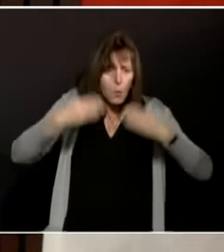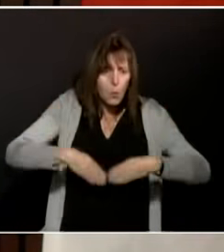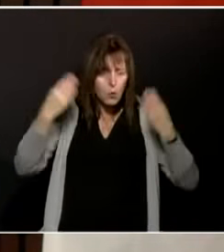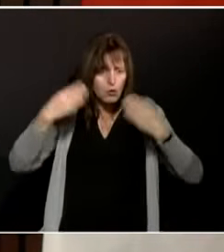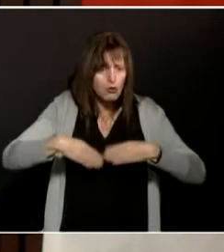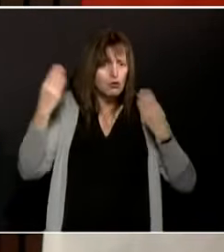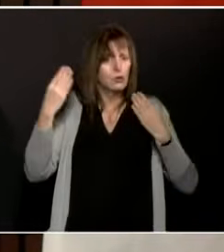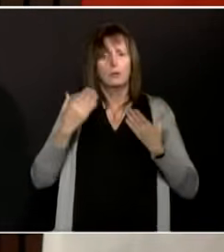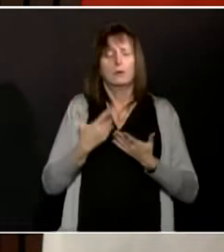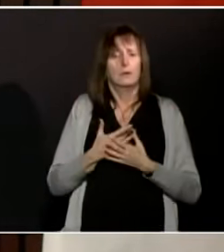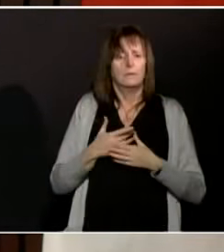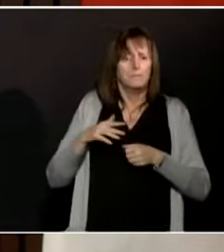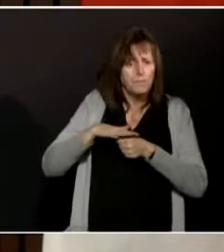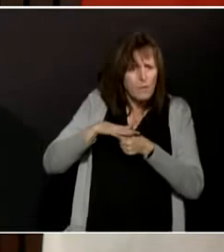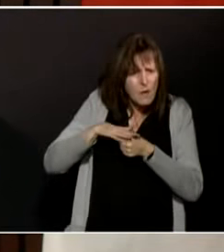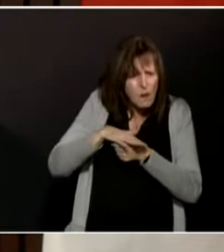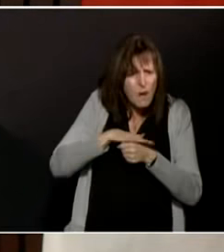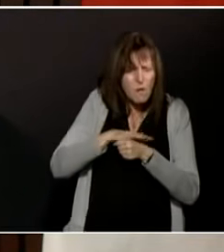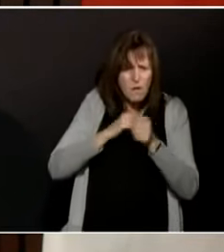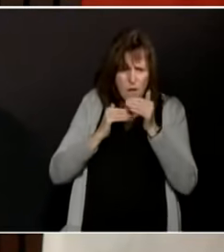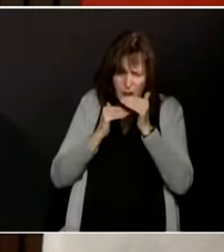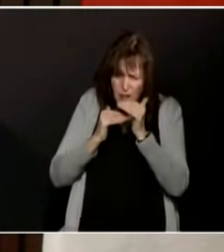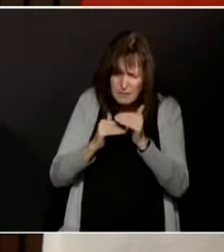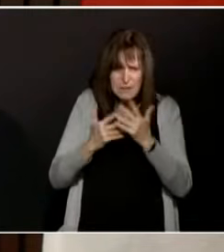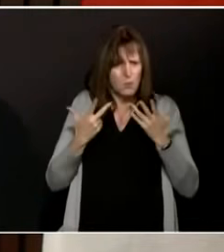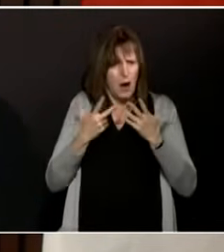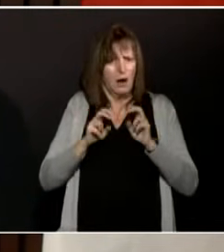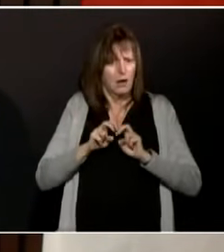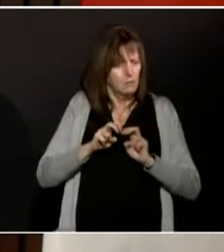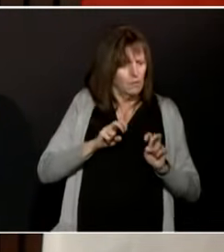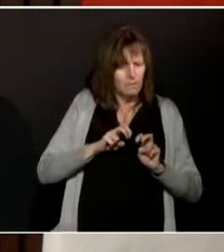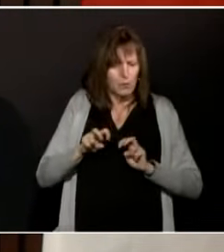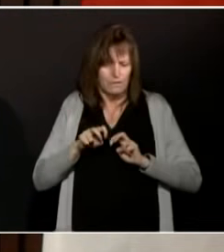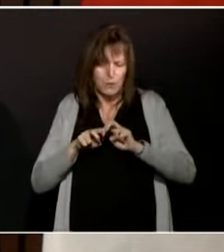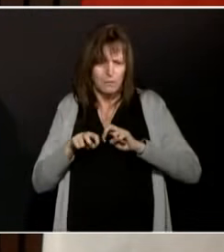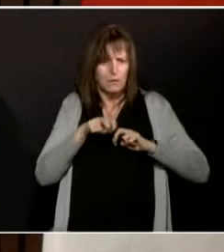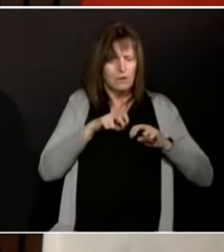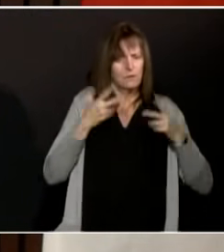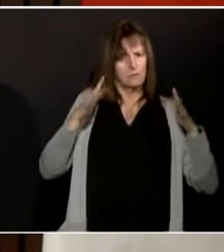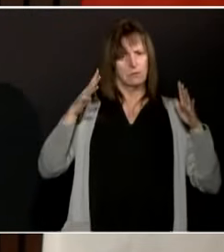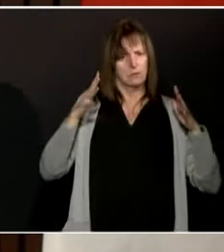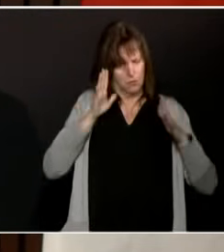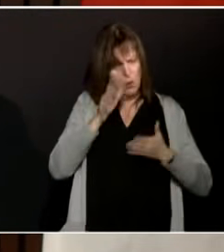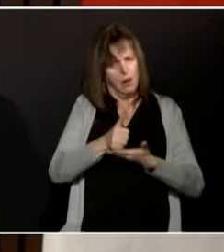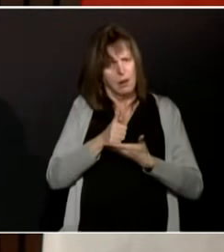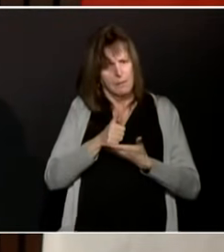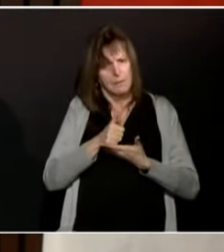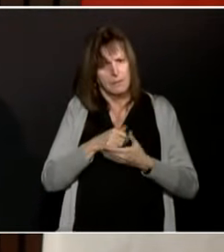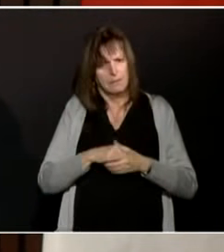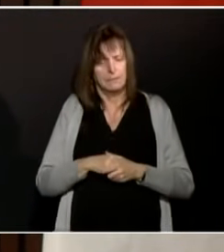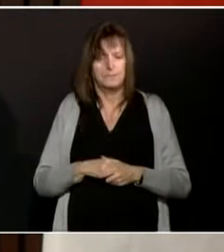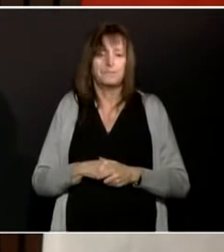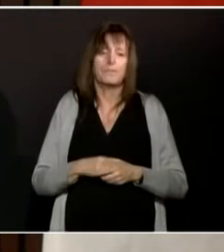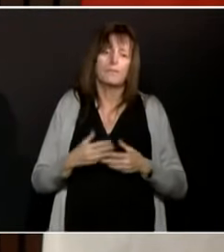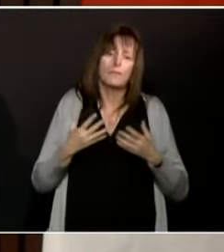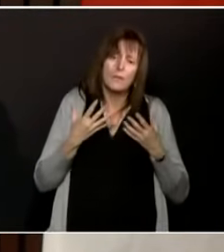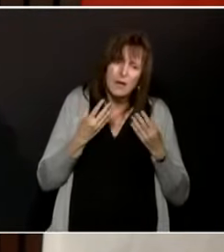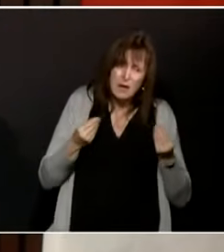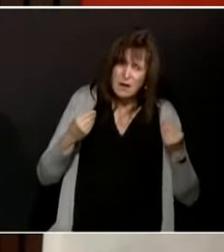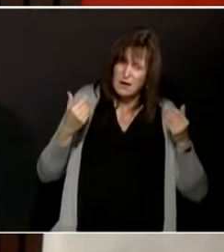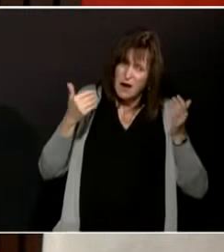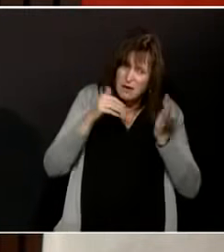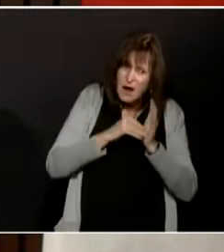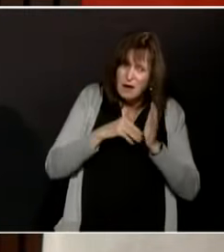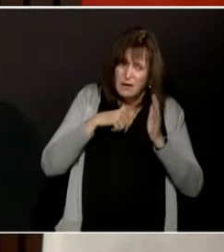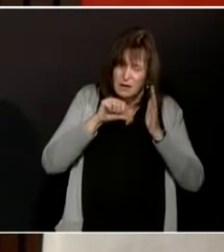help. And finally, Dr. Williams has said this repeatedly, but when we engage in the sort of simple precautions